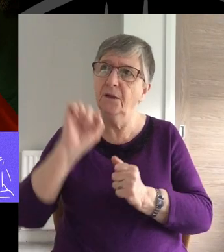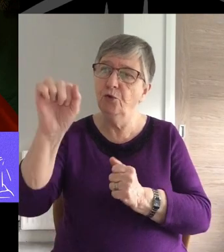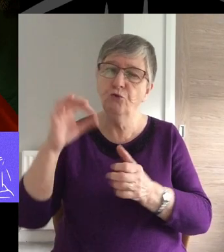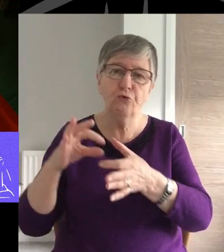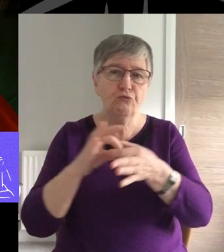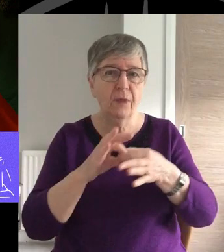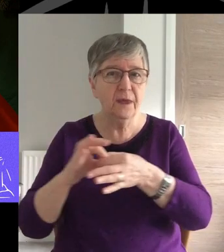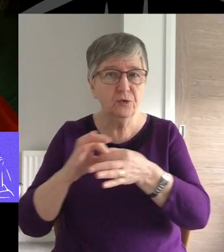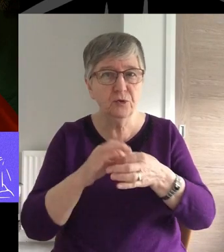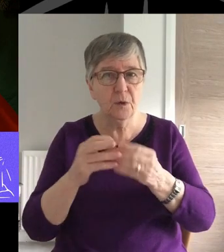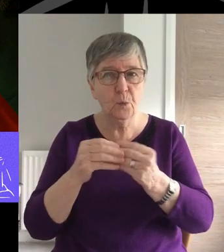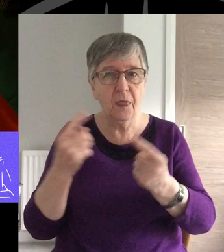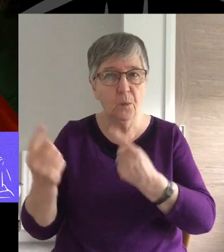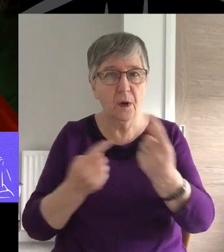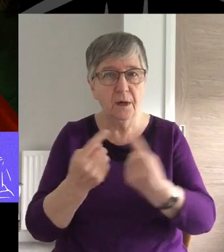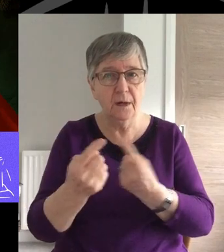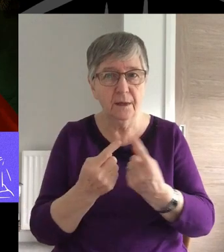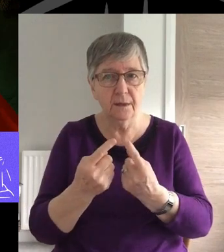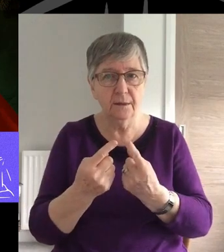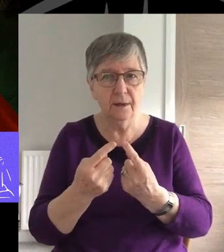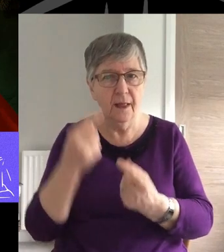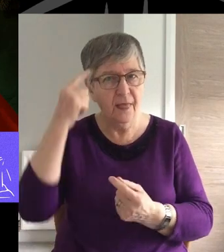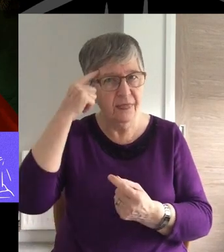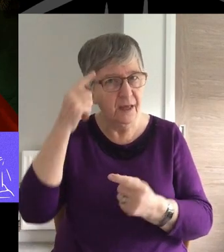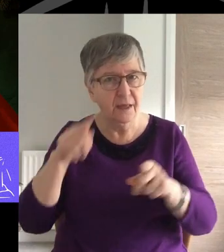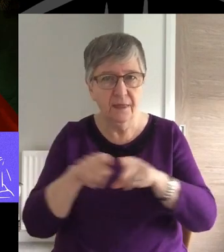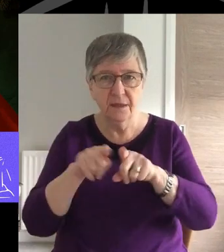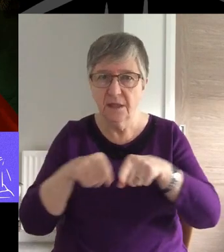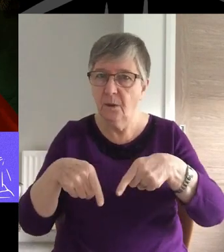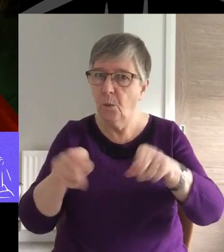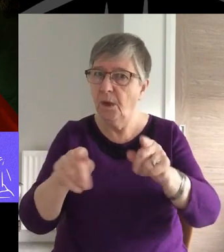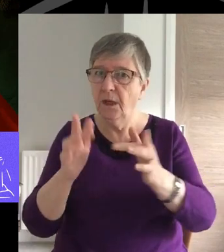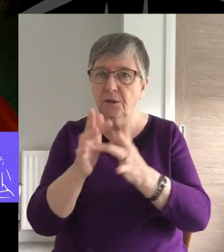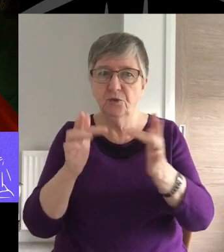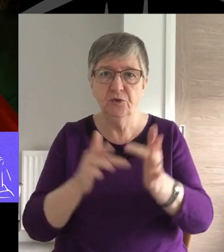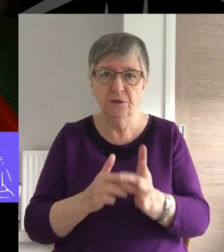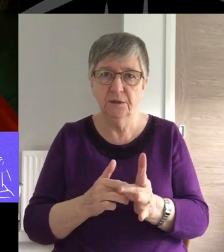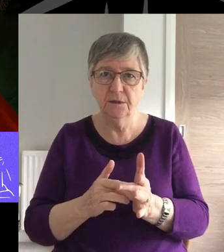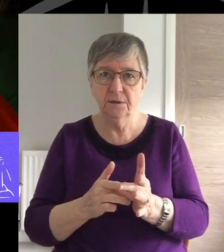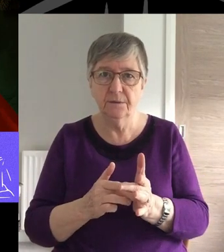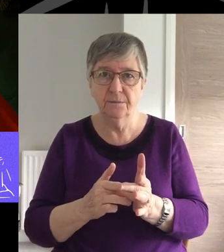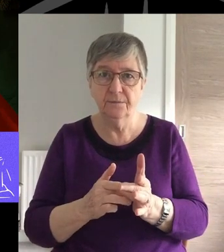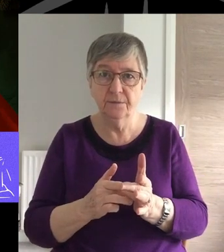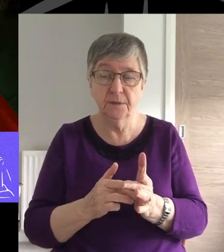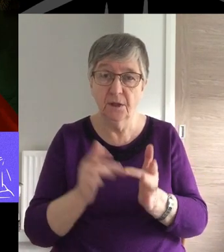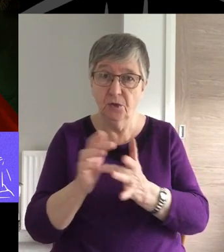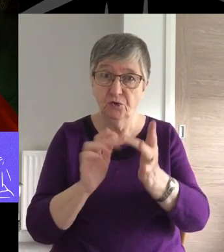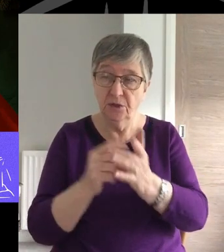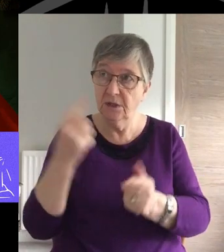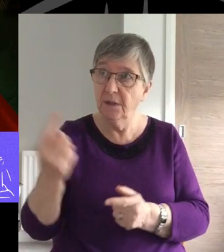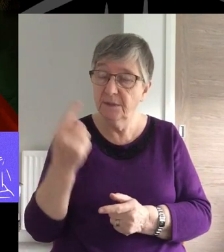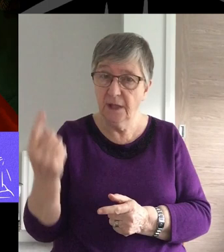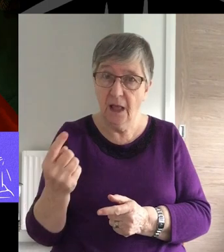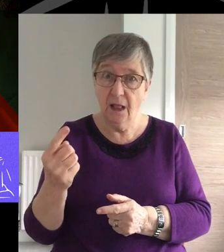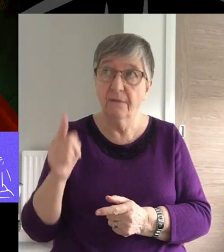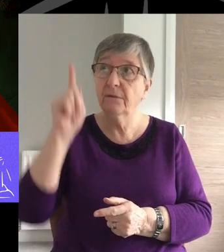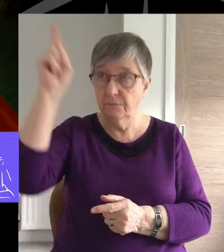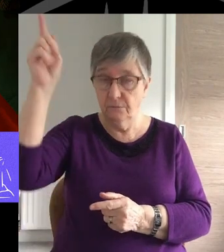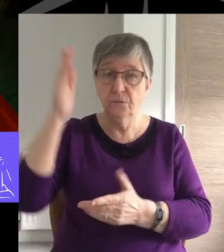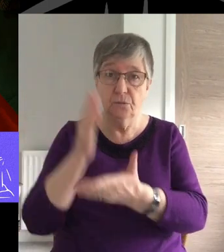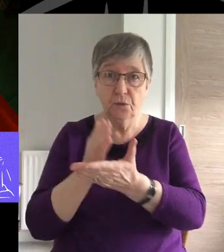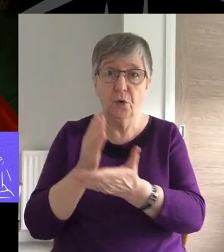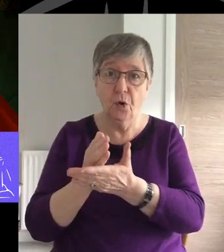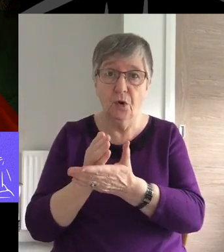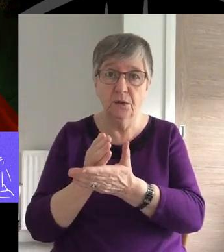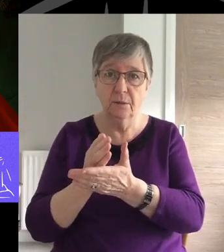In your relationships with one another, have the same mindset as Christ Jesus, who, being in very nature God,